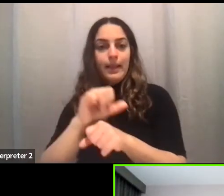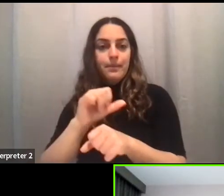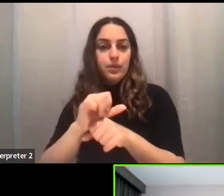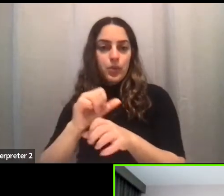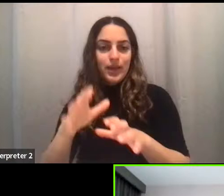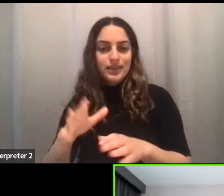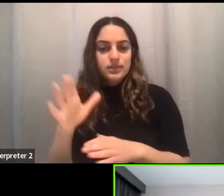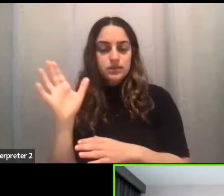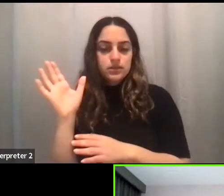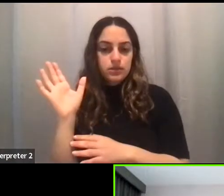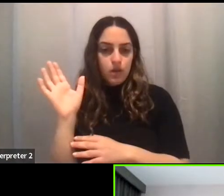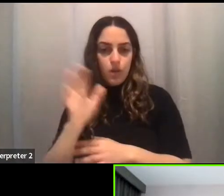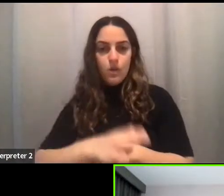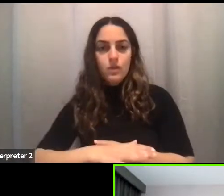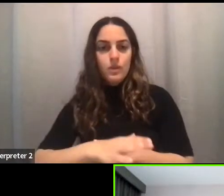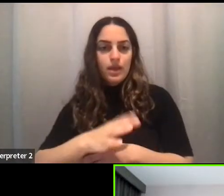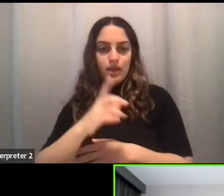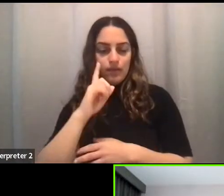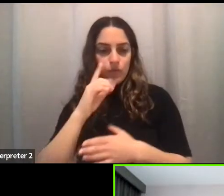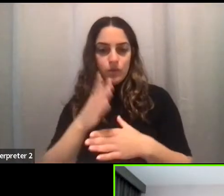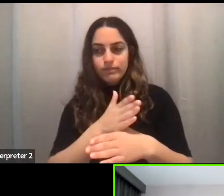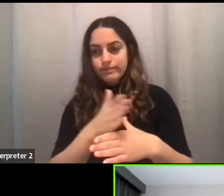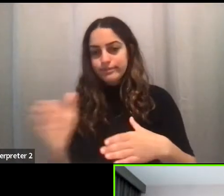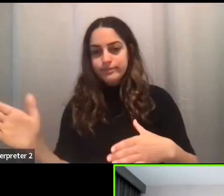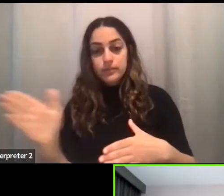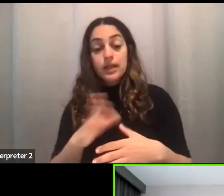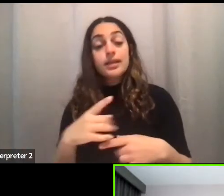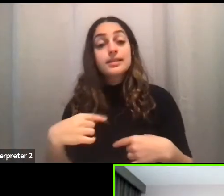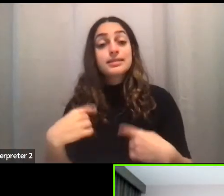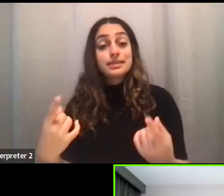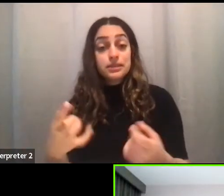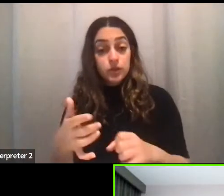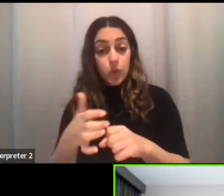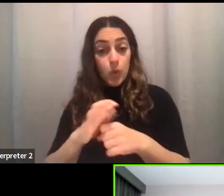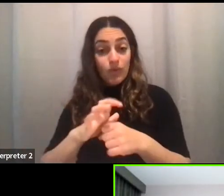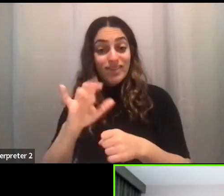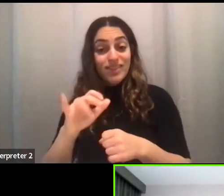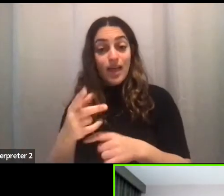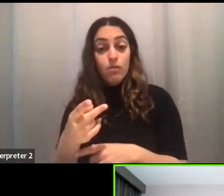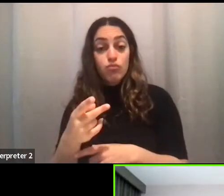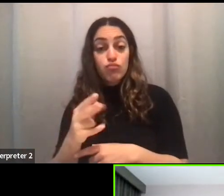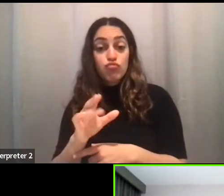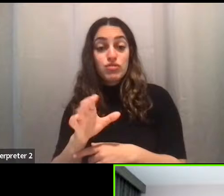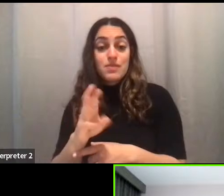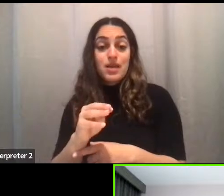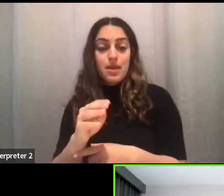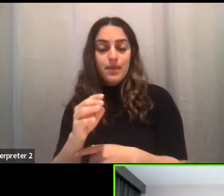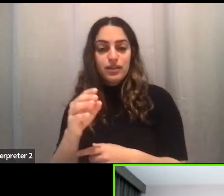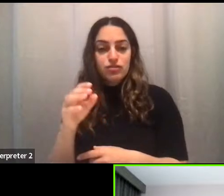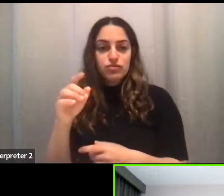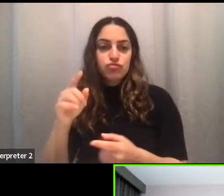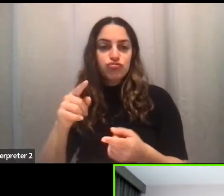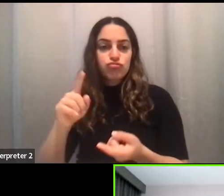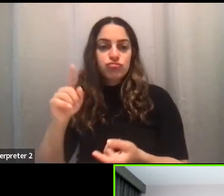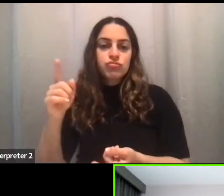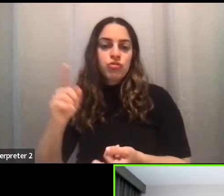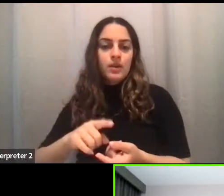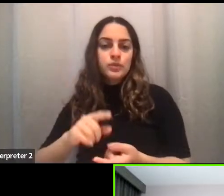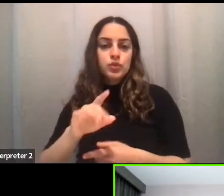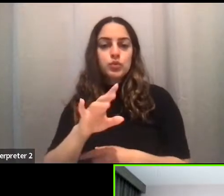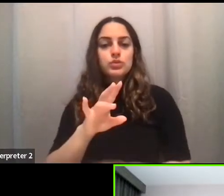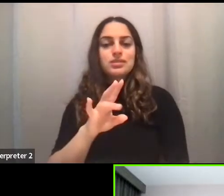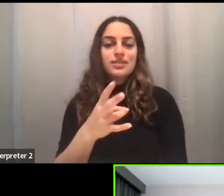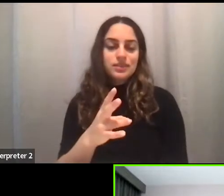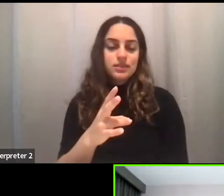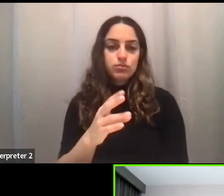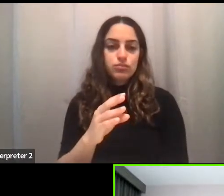whole spectrum uh in since the pandemic that premium has dropped to 17 as other industries have increased starting